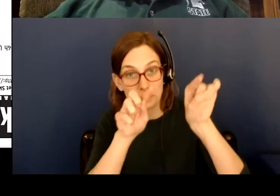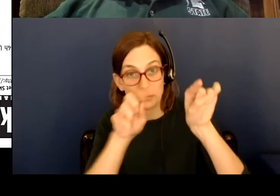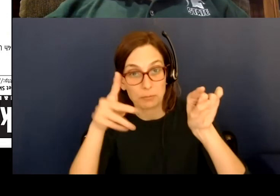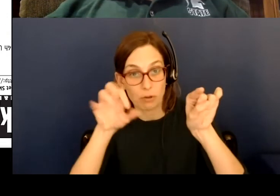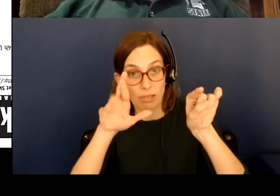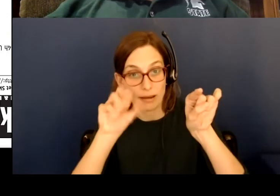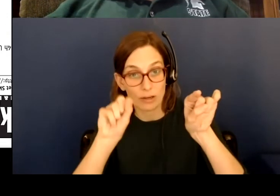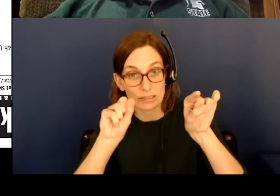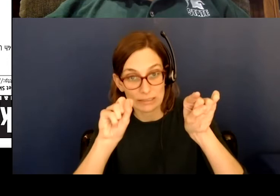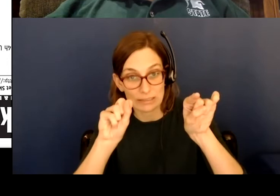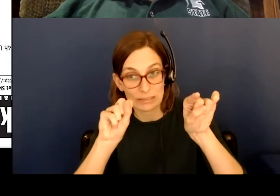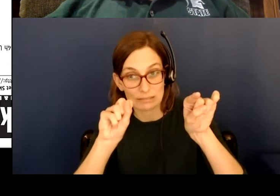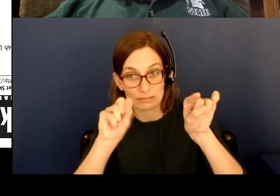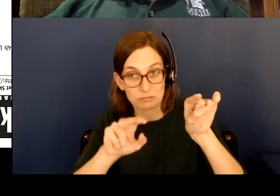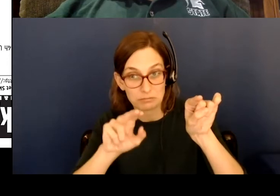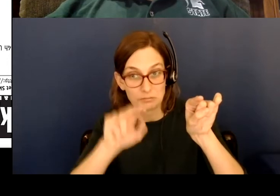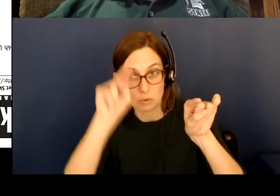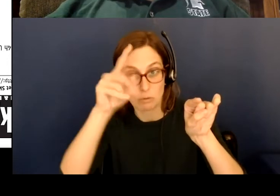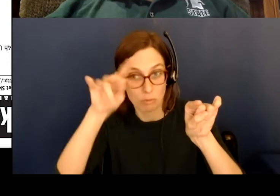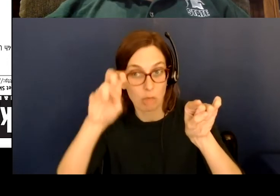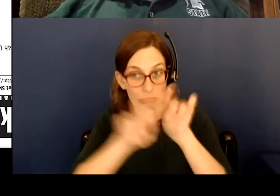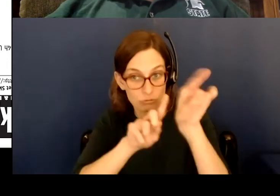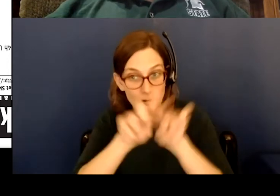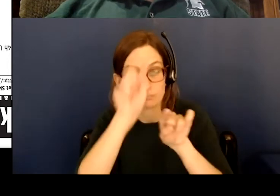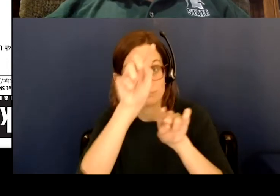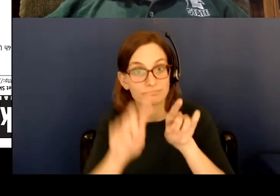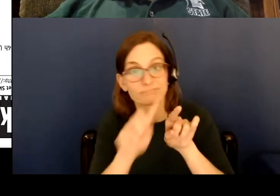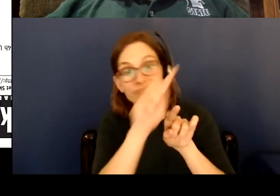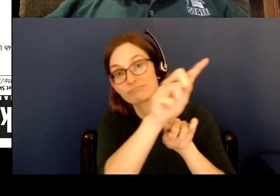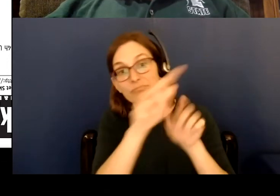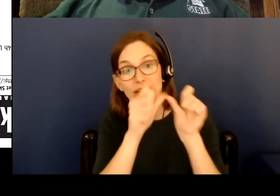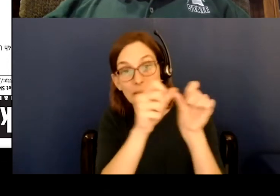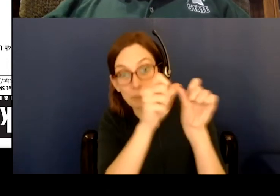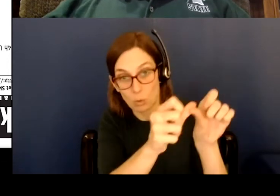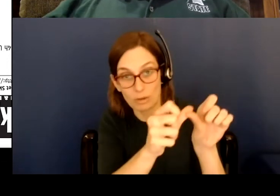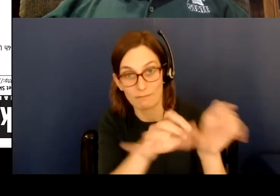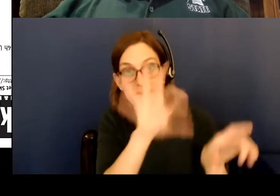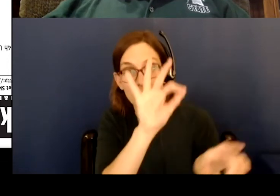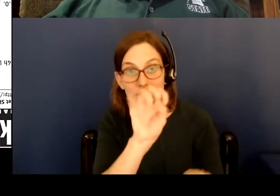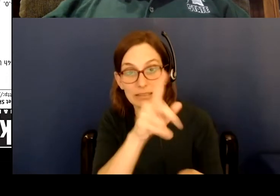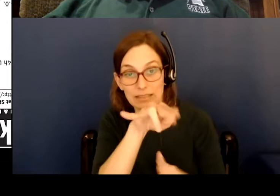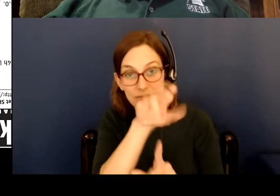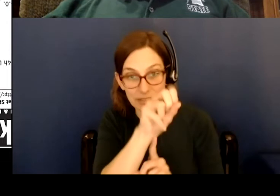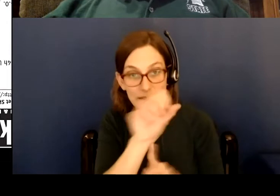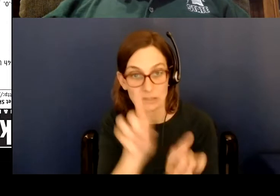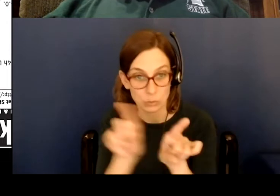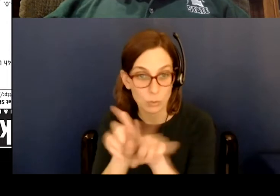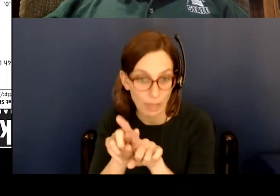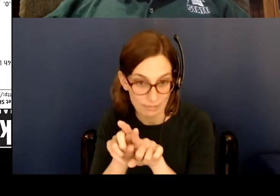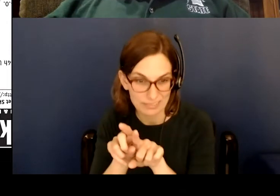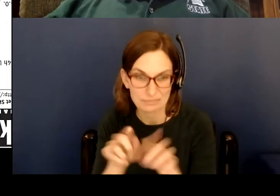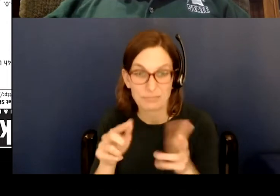allow them to go past Polaris, will get you to Cepheus as well. And I'm even going to give you another